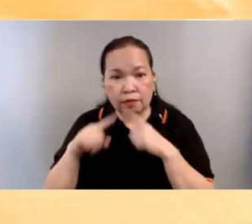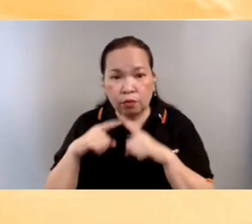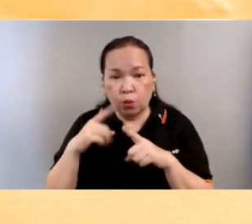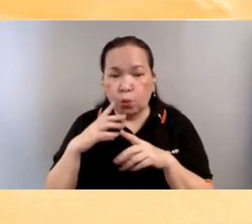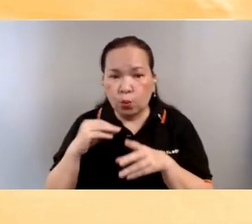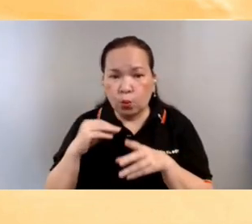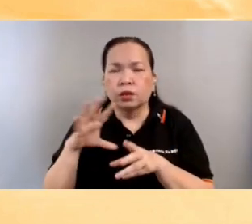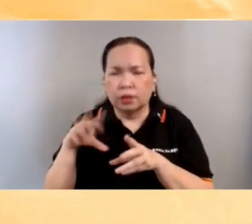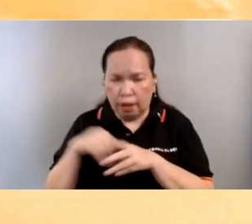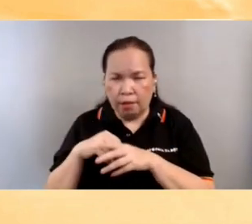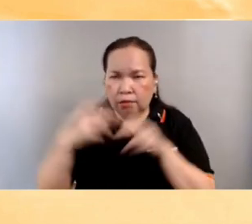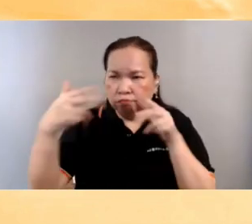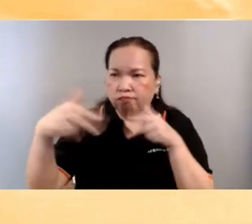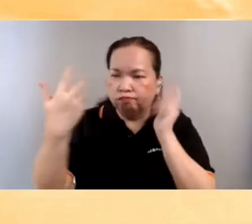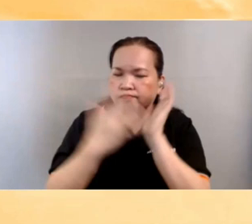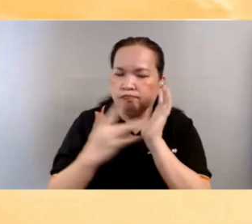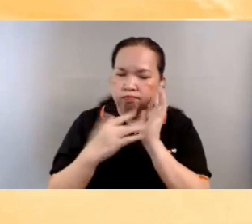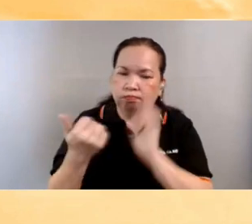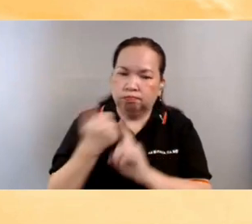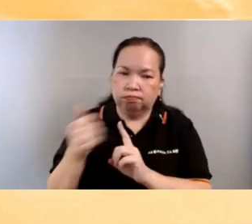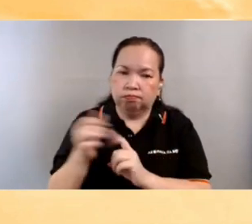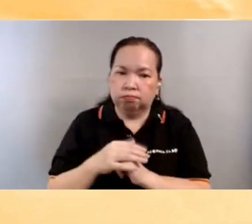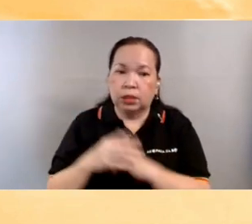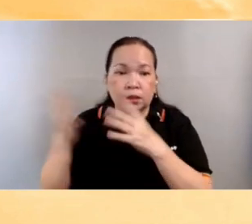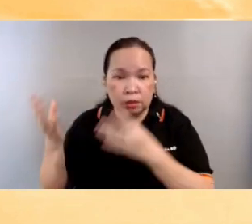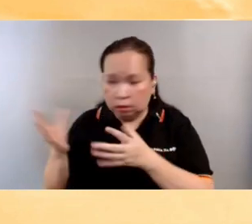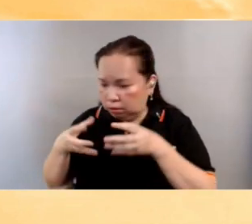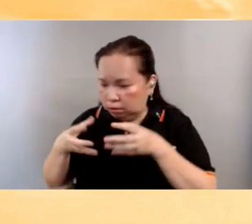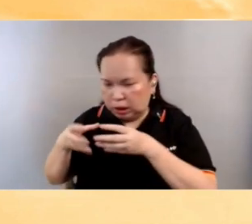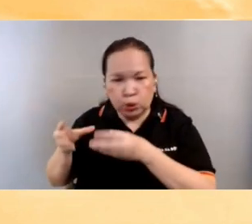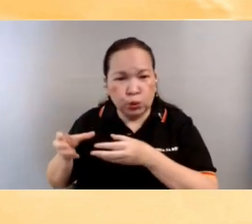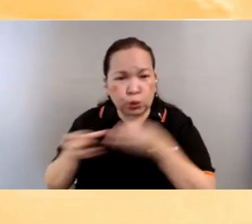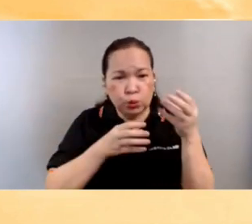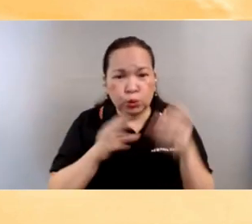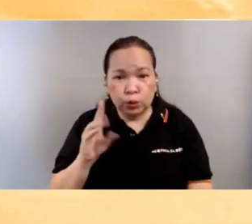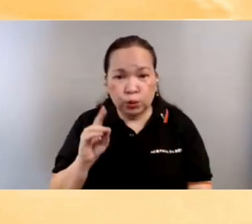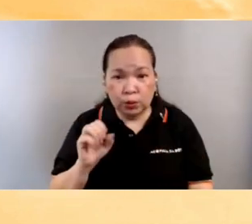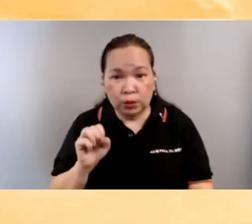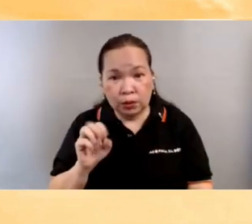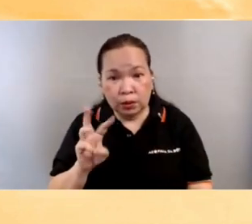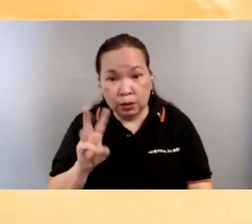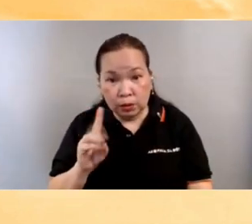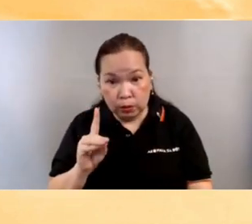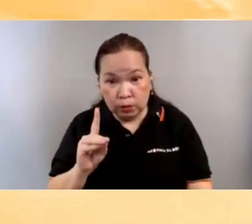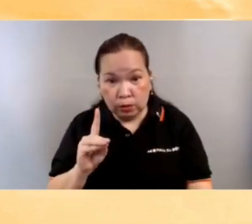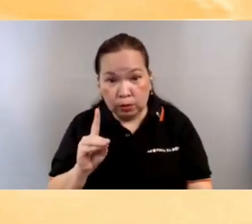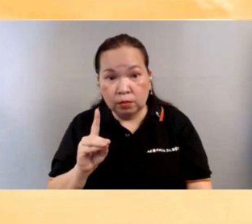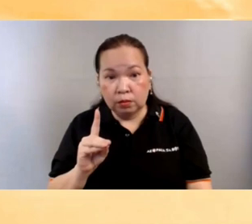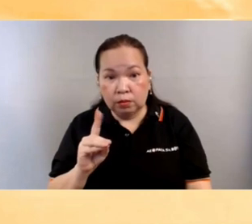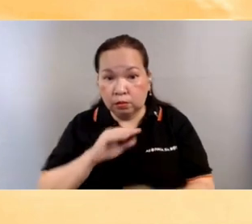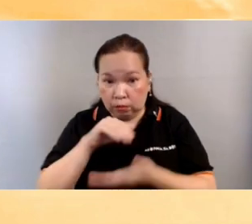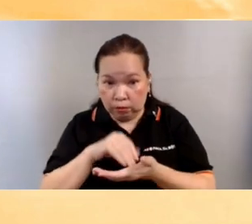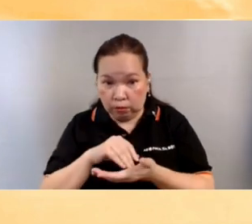were rescued also. We were transported to the SWT Processing Center. As we went